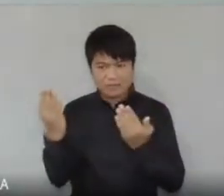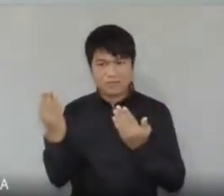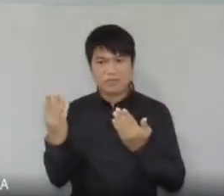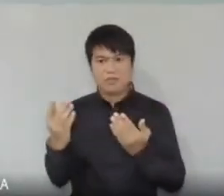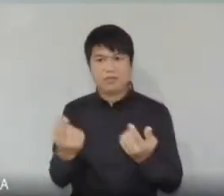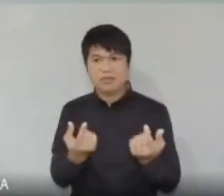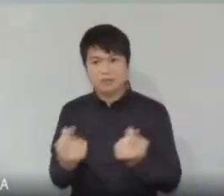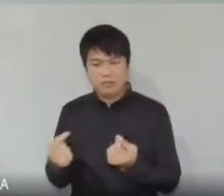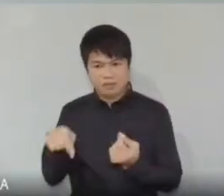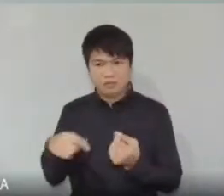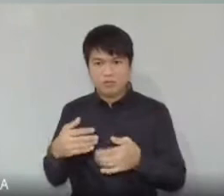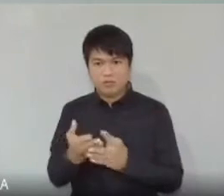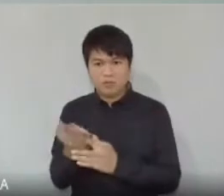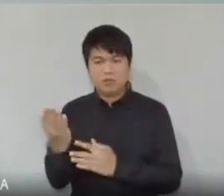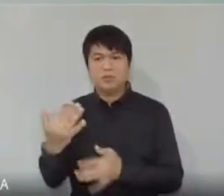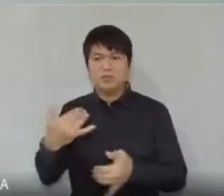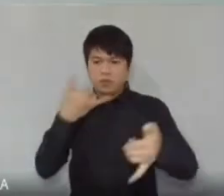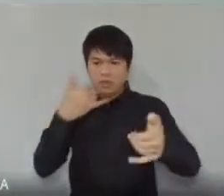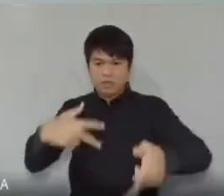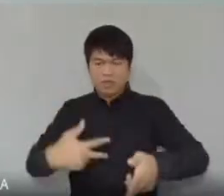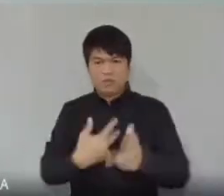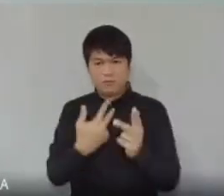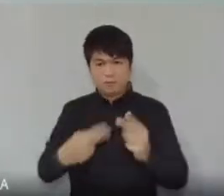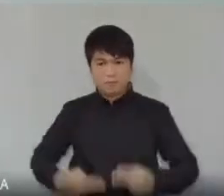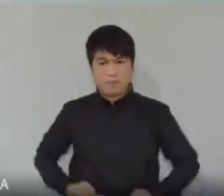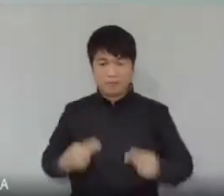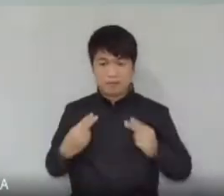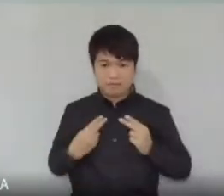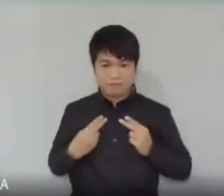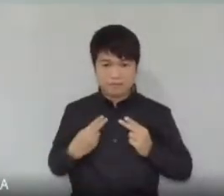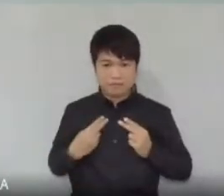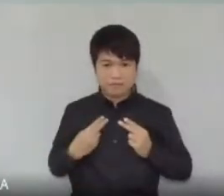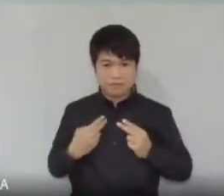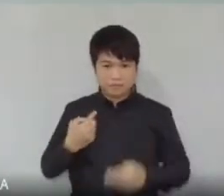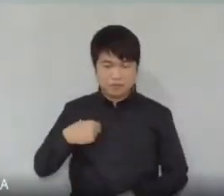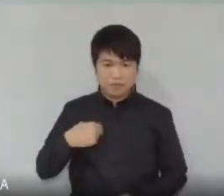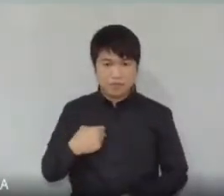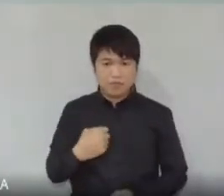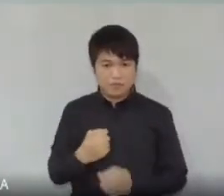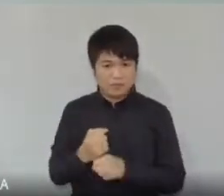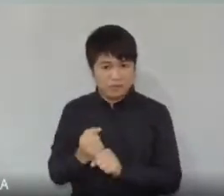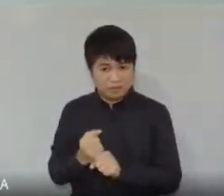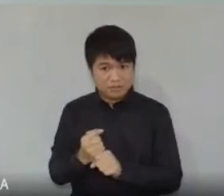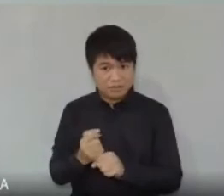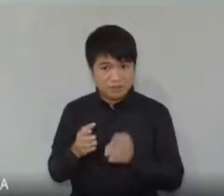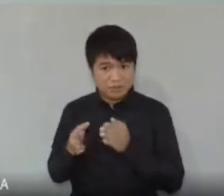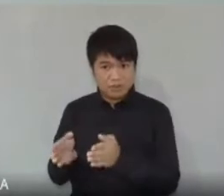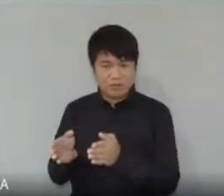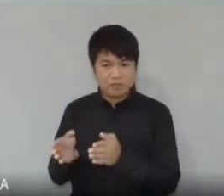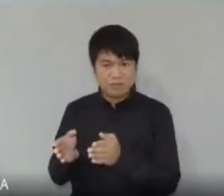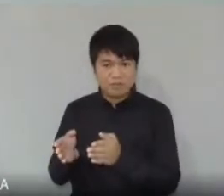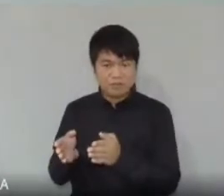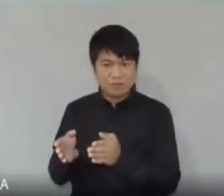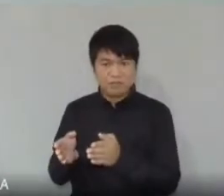to stay. It is high time to intensify work in telehealth so we can reap monumental dividends